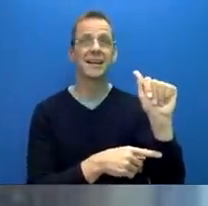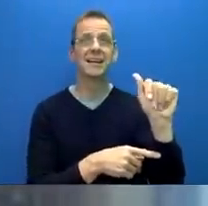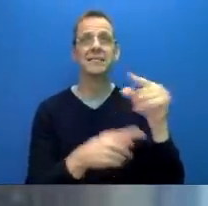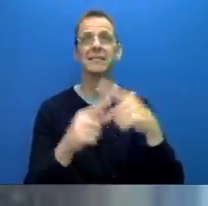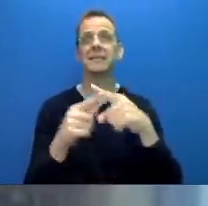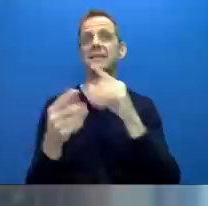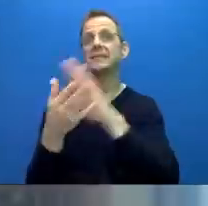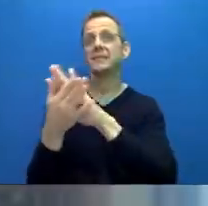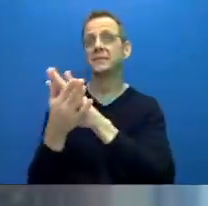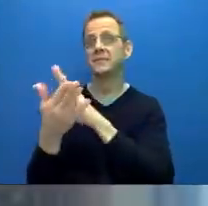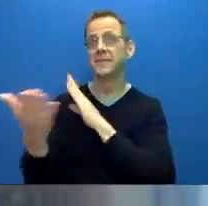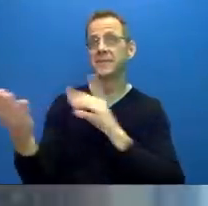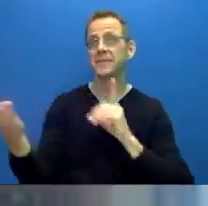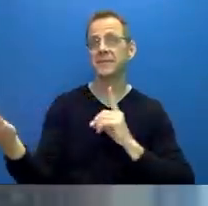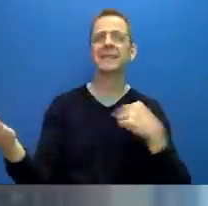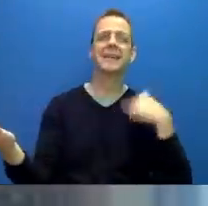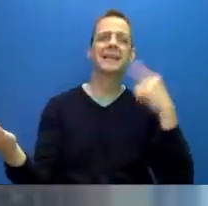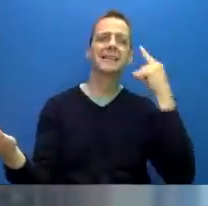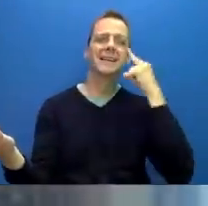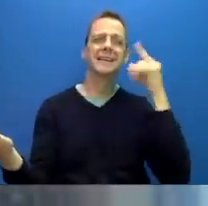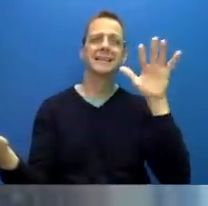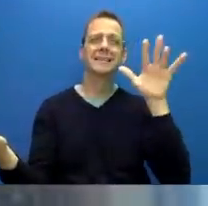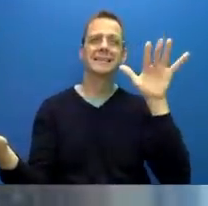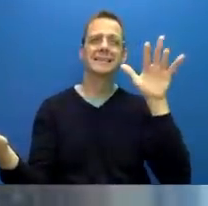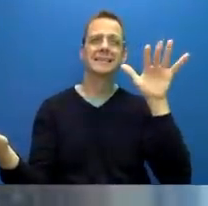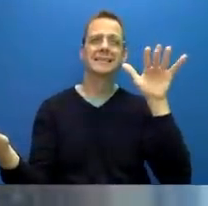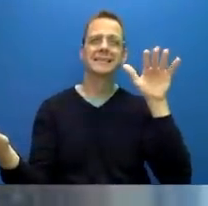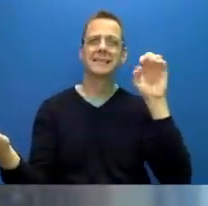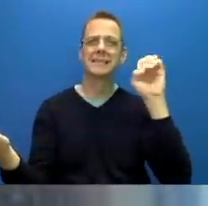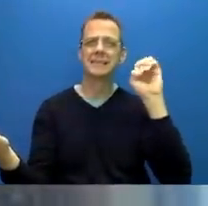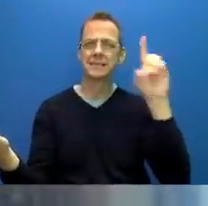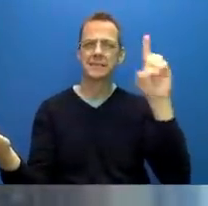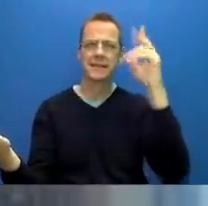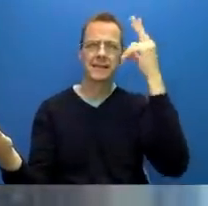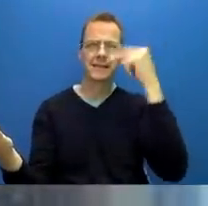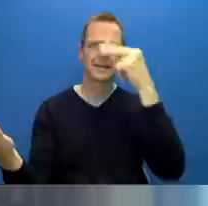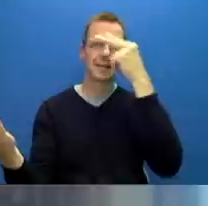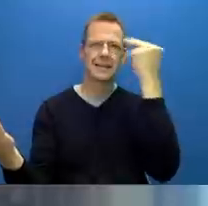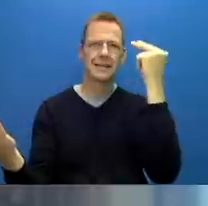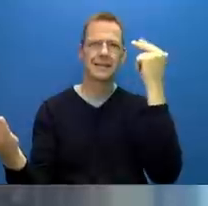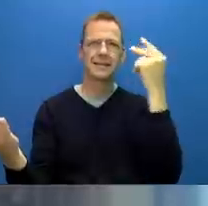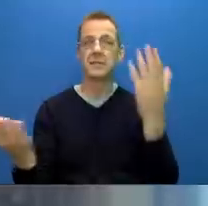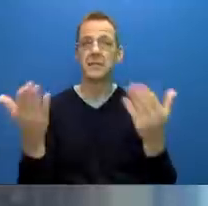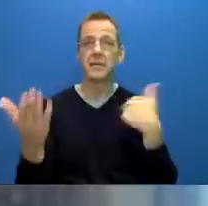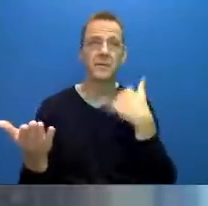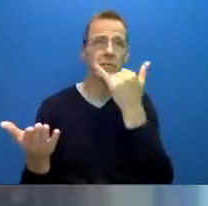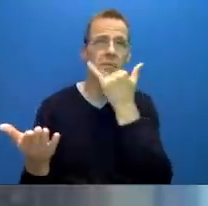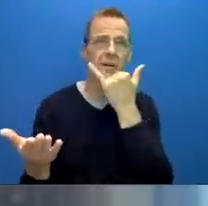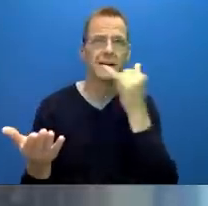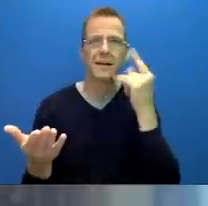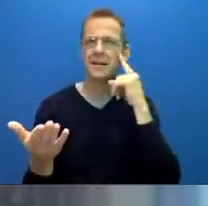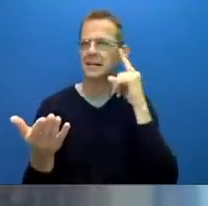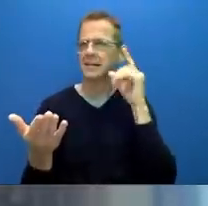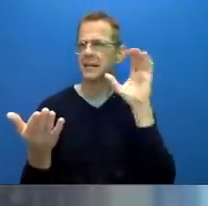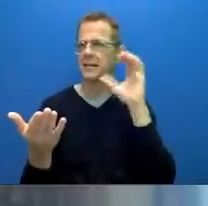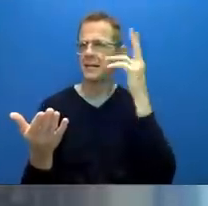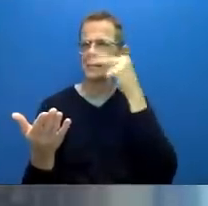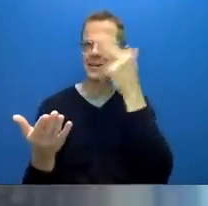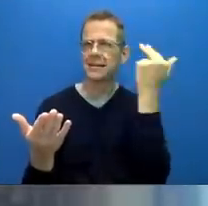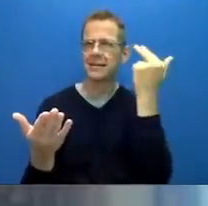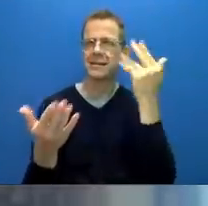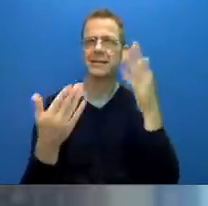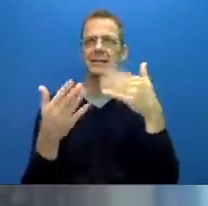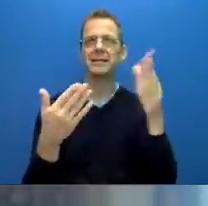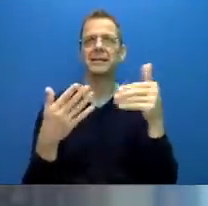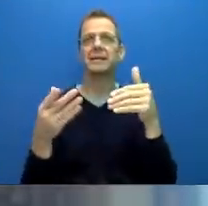has announced that they're going to convey positive results to parents those. And so I think that the best thing that can be